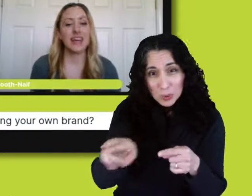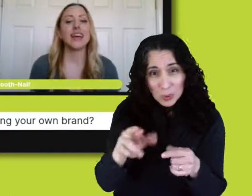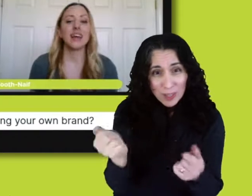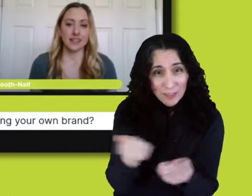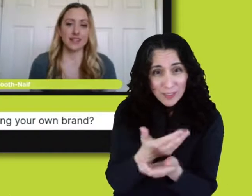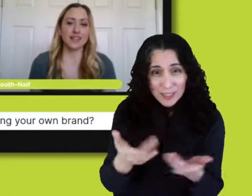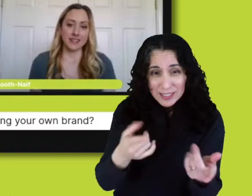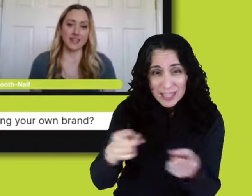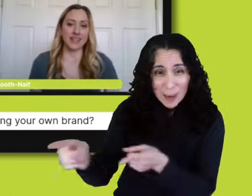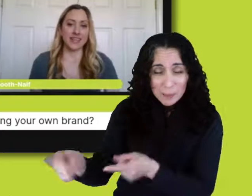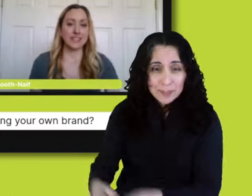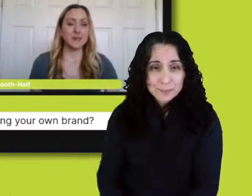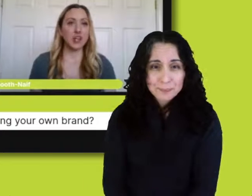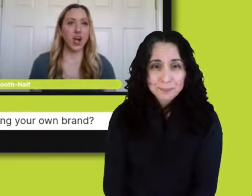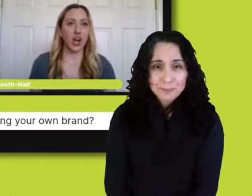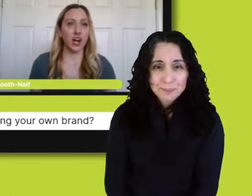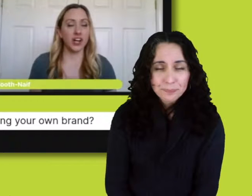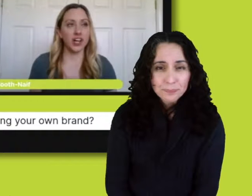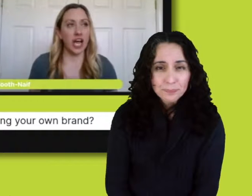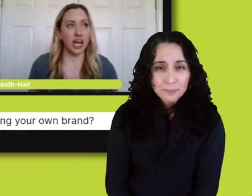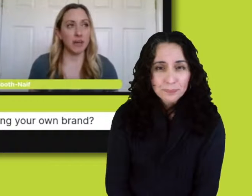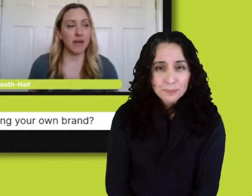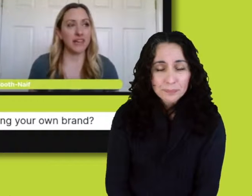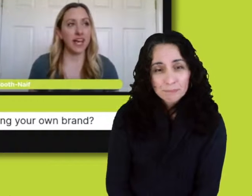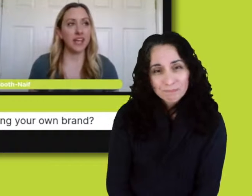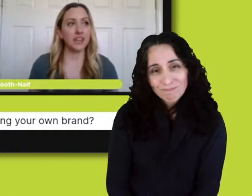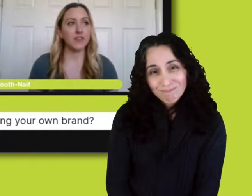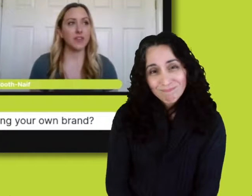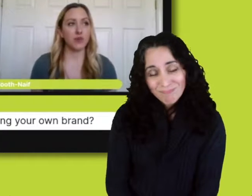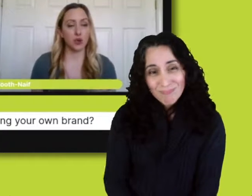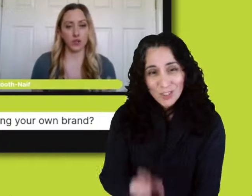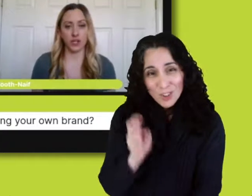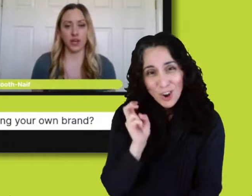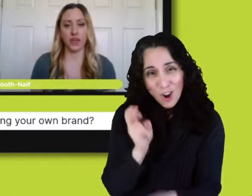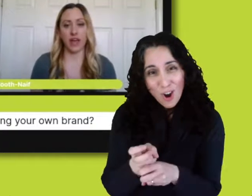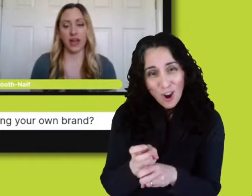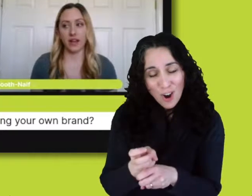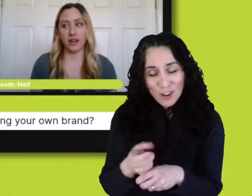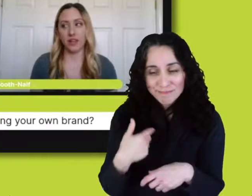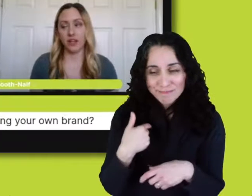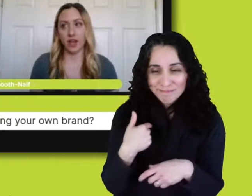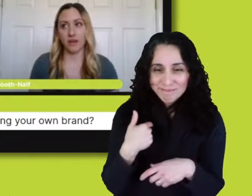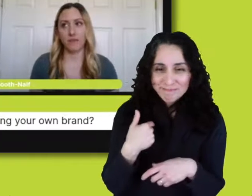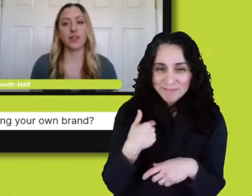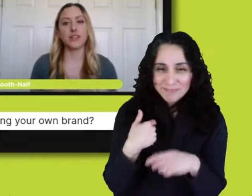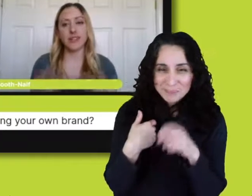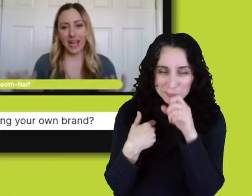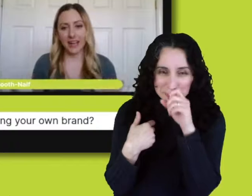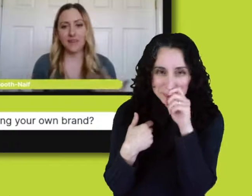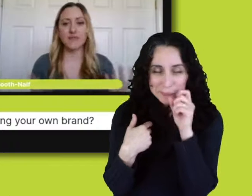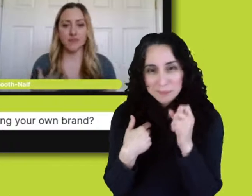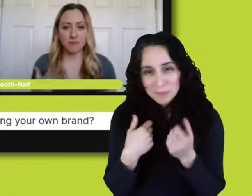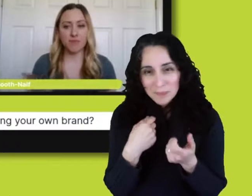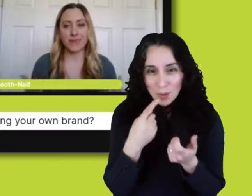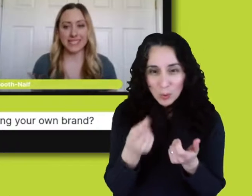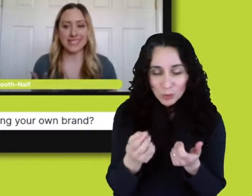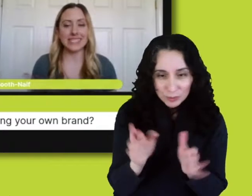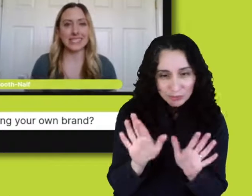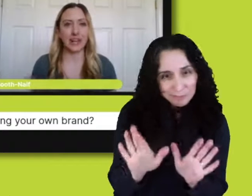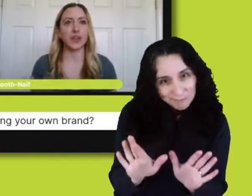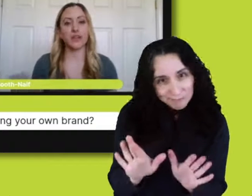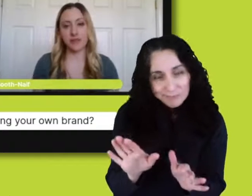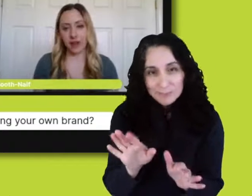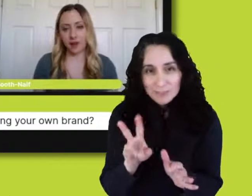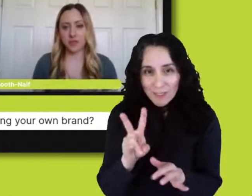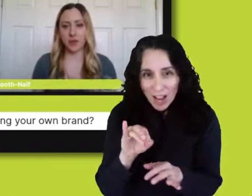her? How are you talking to her? It's been hard. I've kind of, you know, told her that they're kind of